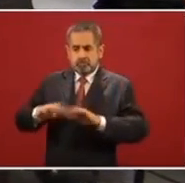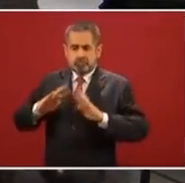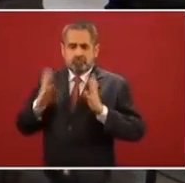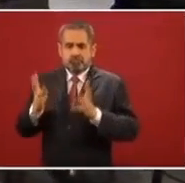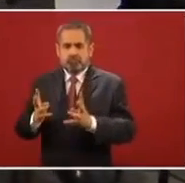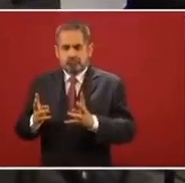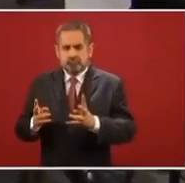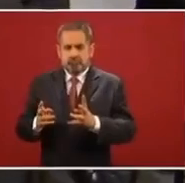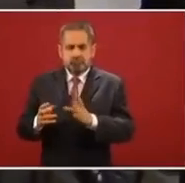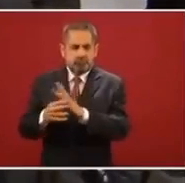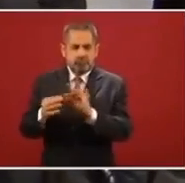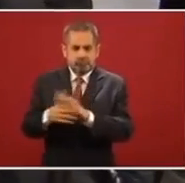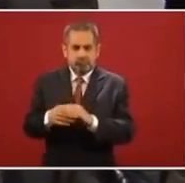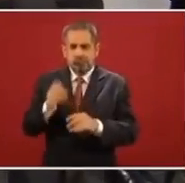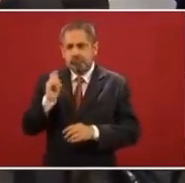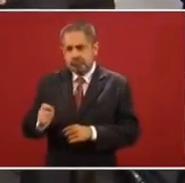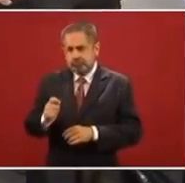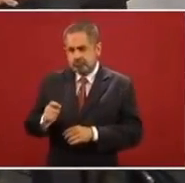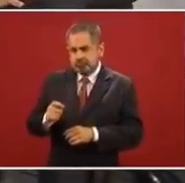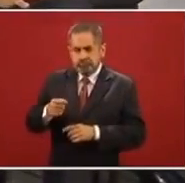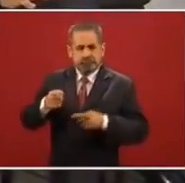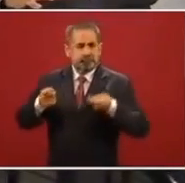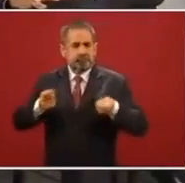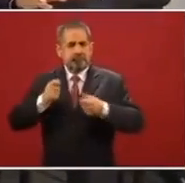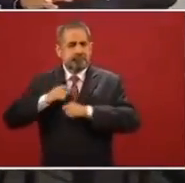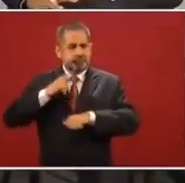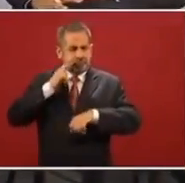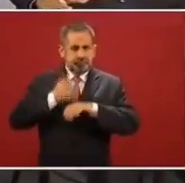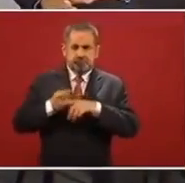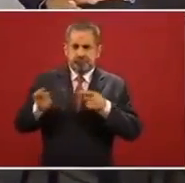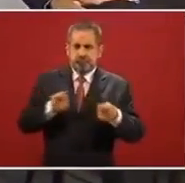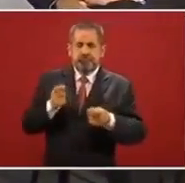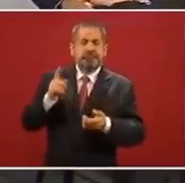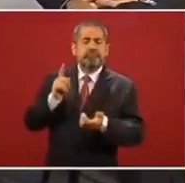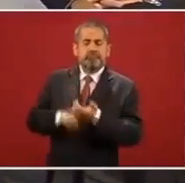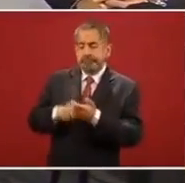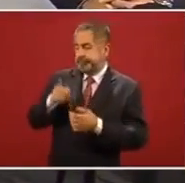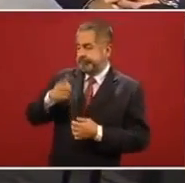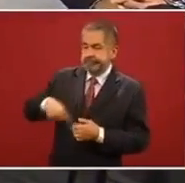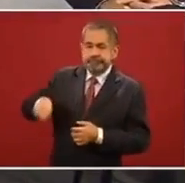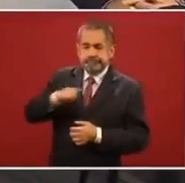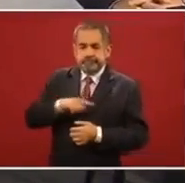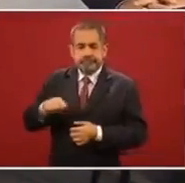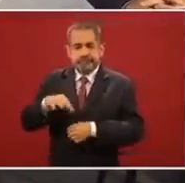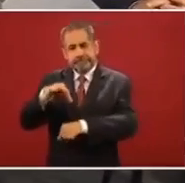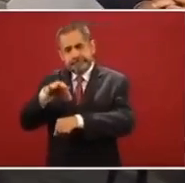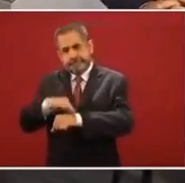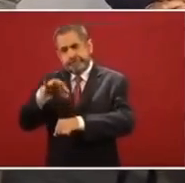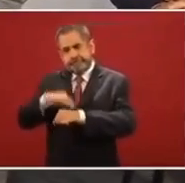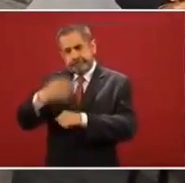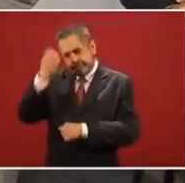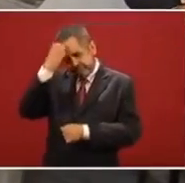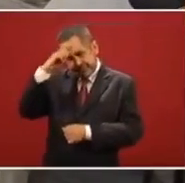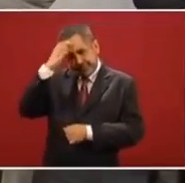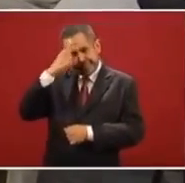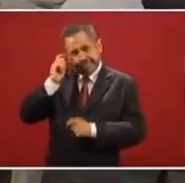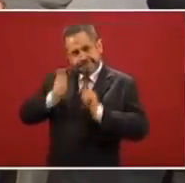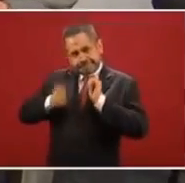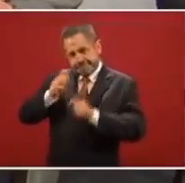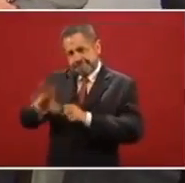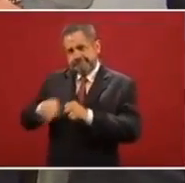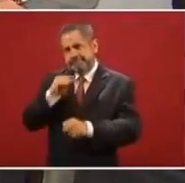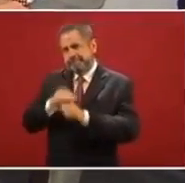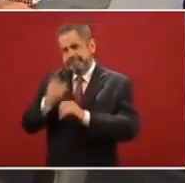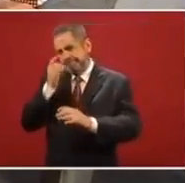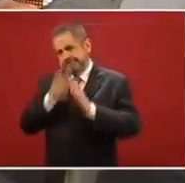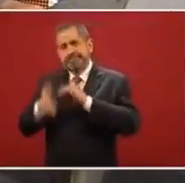Pero los que están conduciendo. But the ones that are conducting los médicos especialistas. are the Ellos